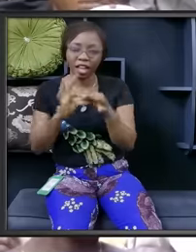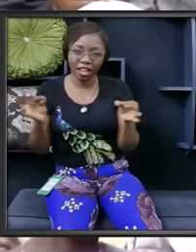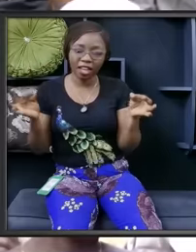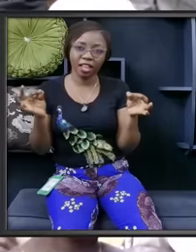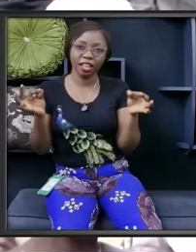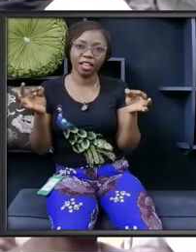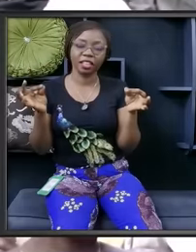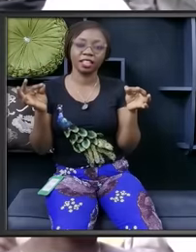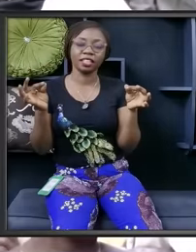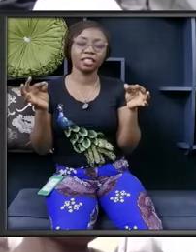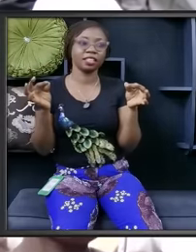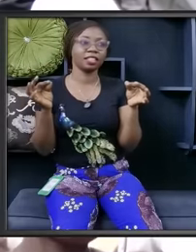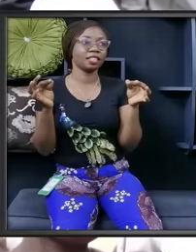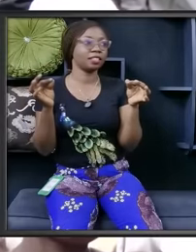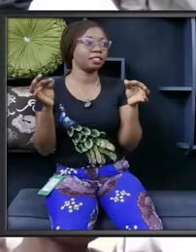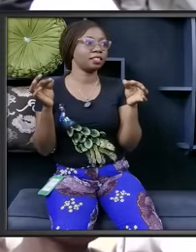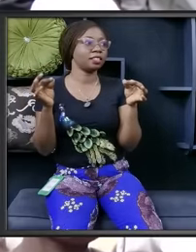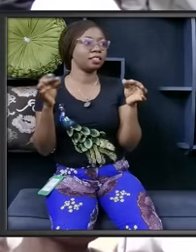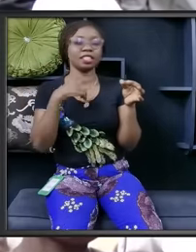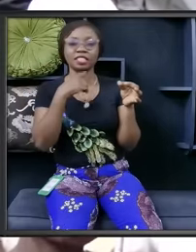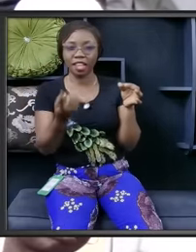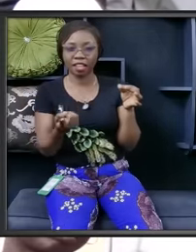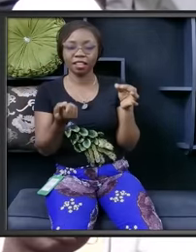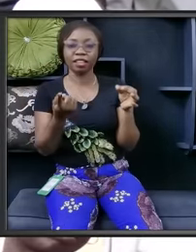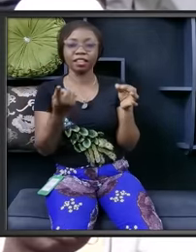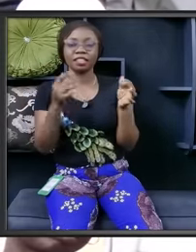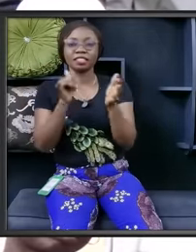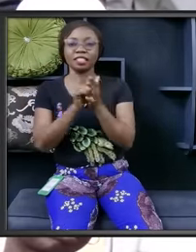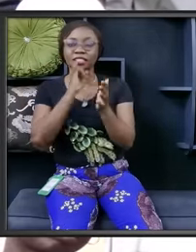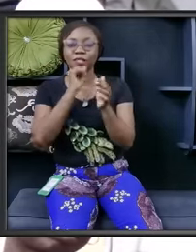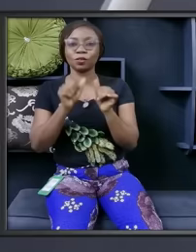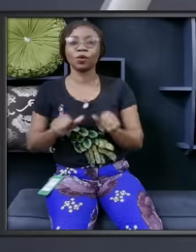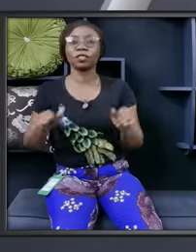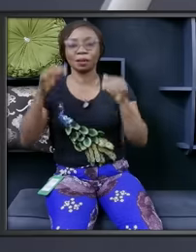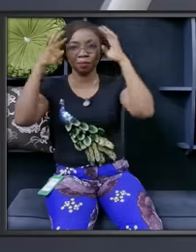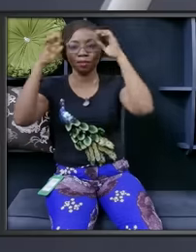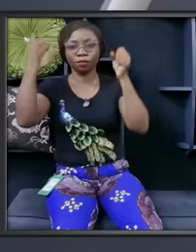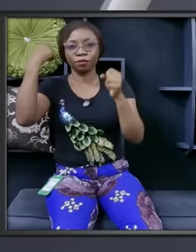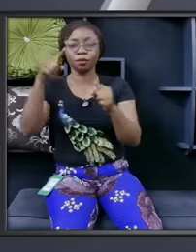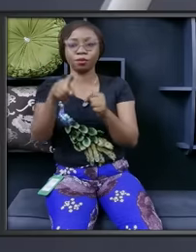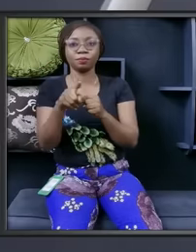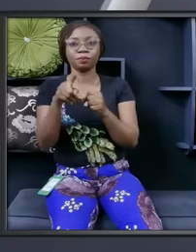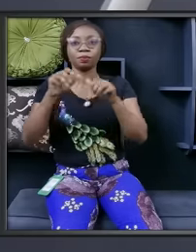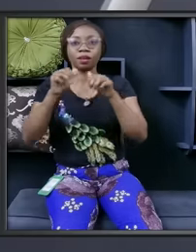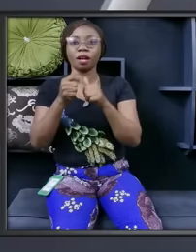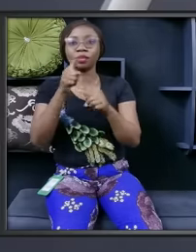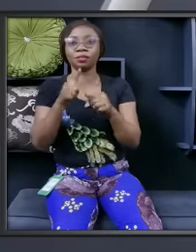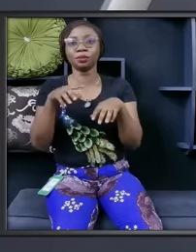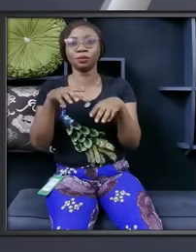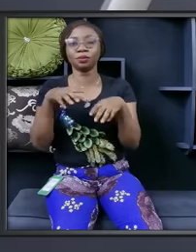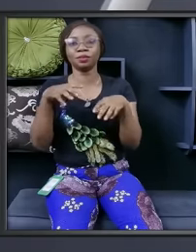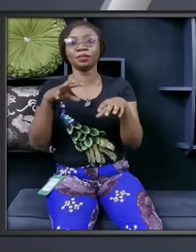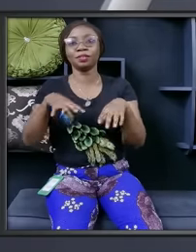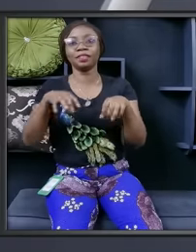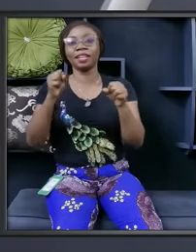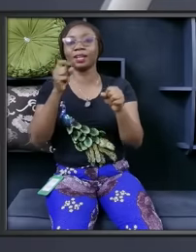Ben Sauka, he say, that is ordinary precedent for you. She said, how you take no?